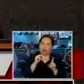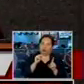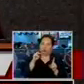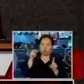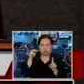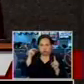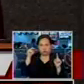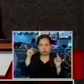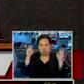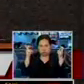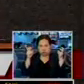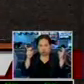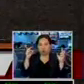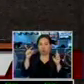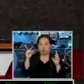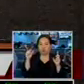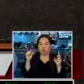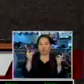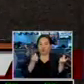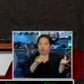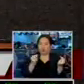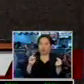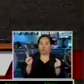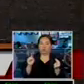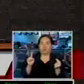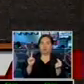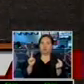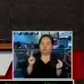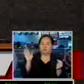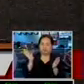work we are about to do is